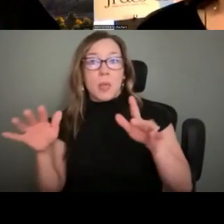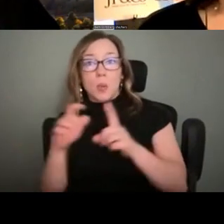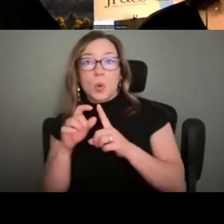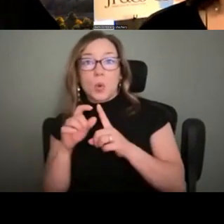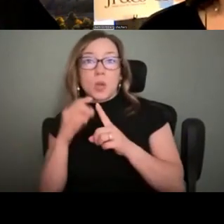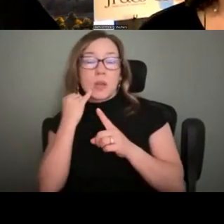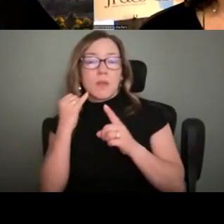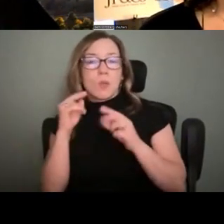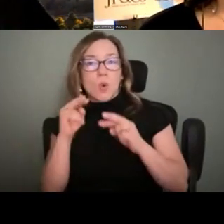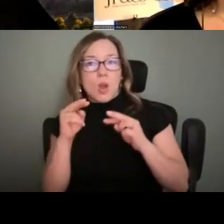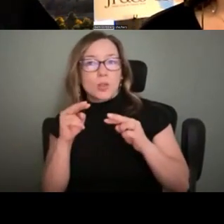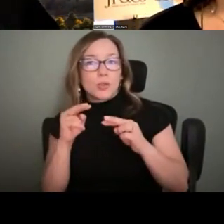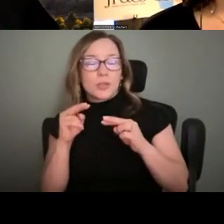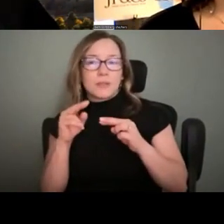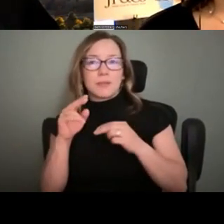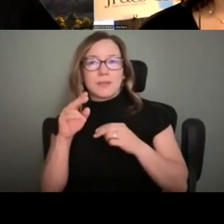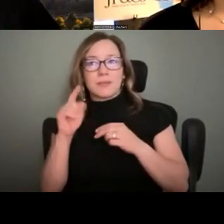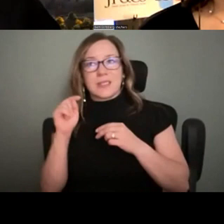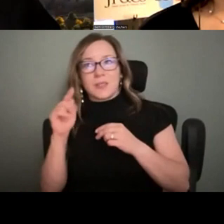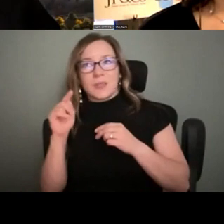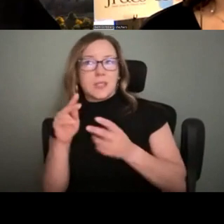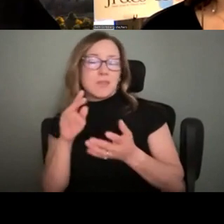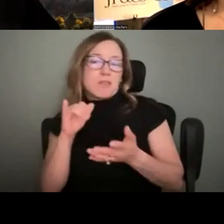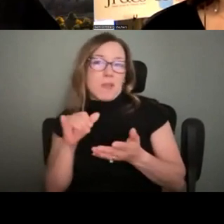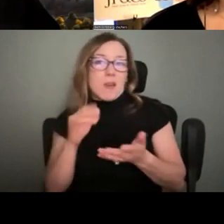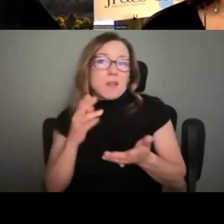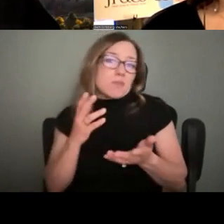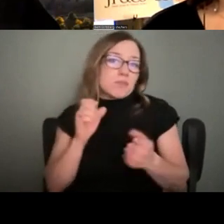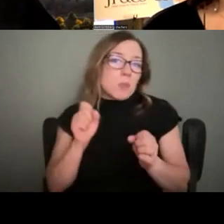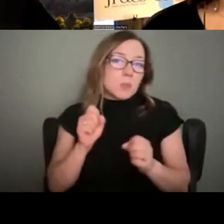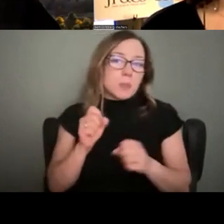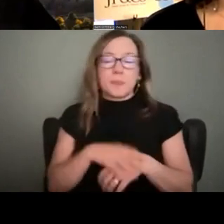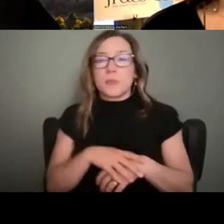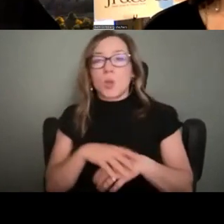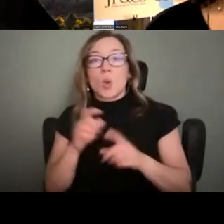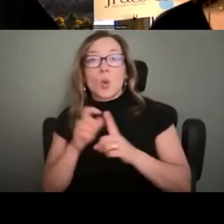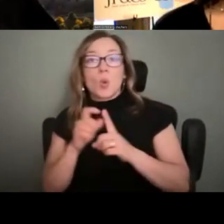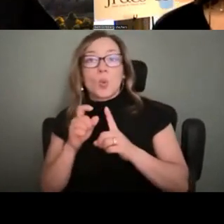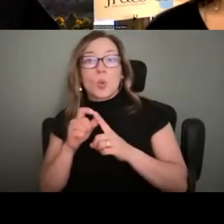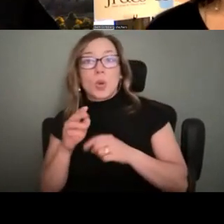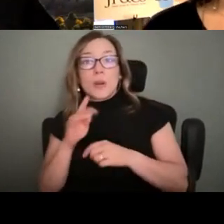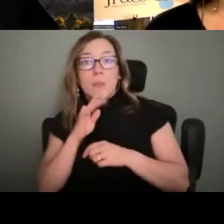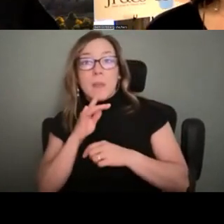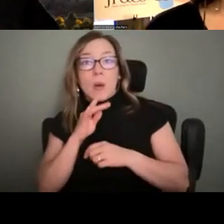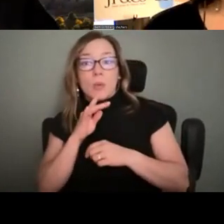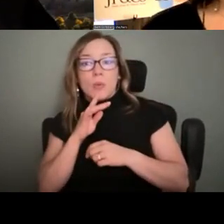TV, that's a venue. Word of mouth.